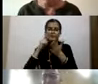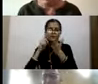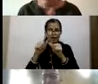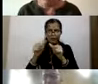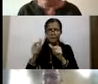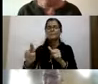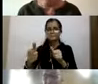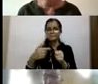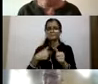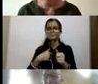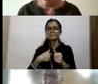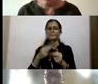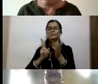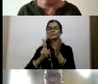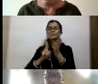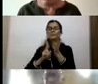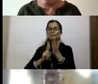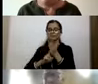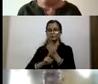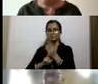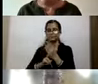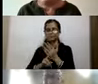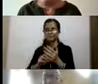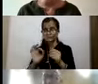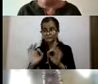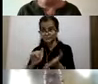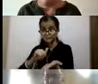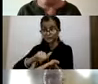Incidentally, Long Island was hit by a tornado yesterday. Yeah.